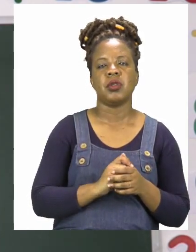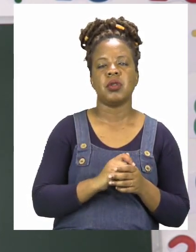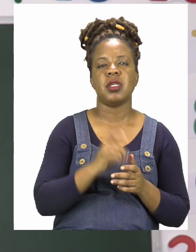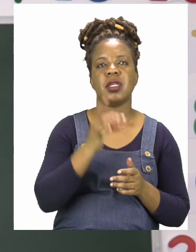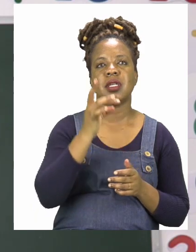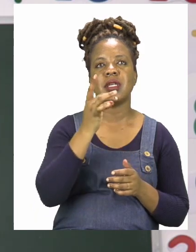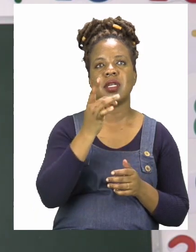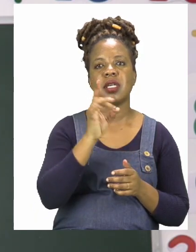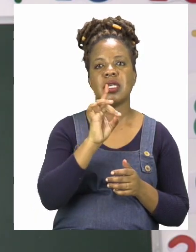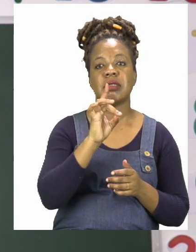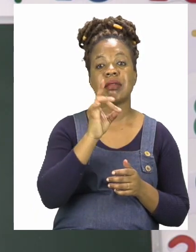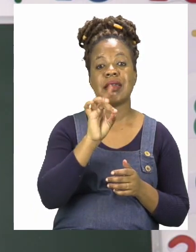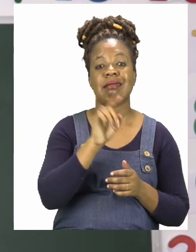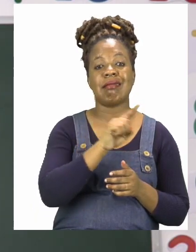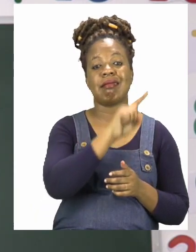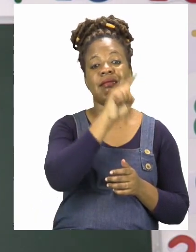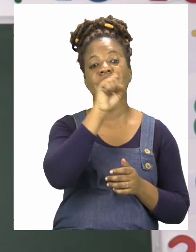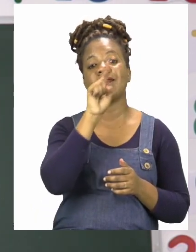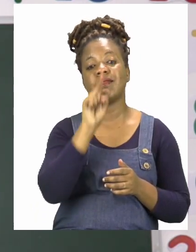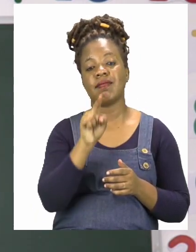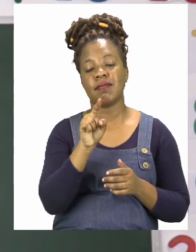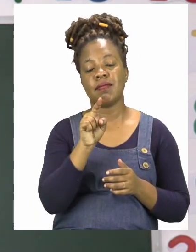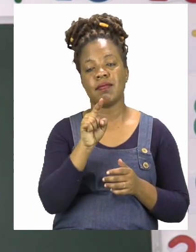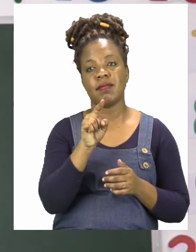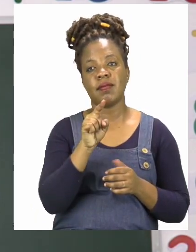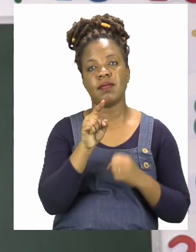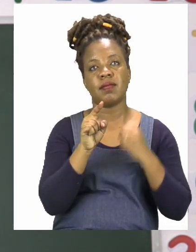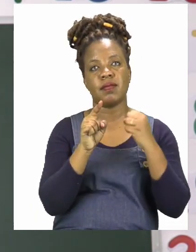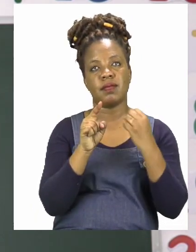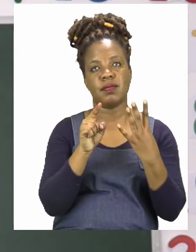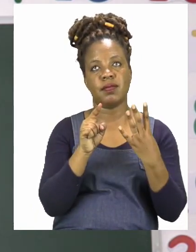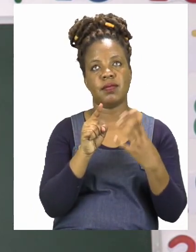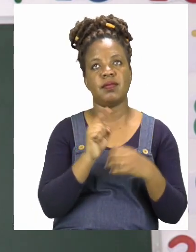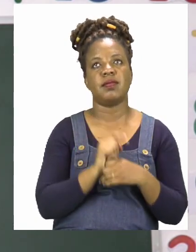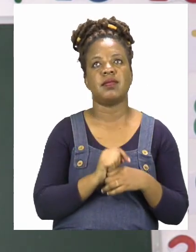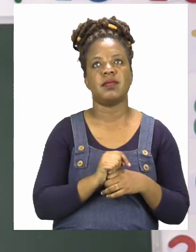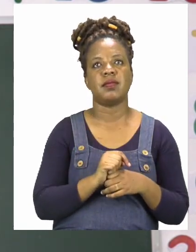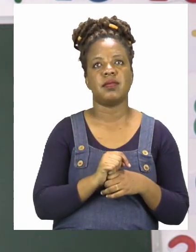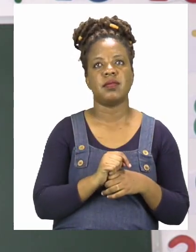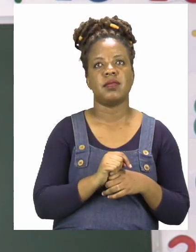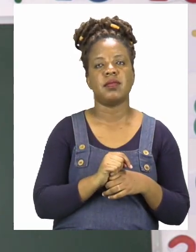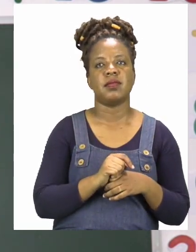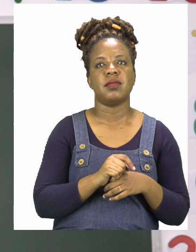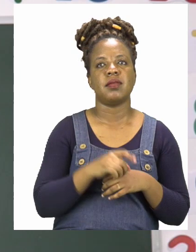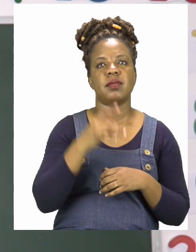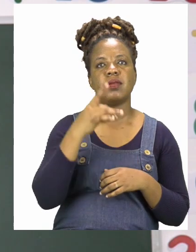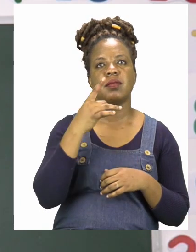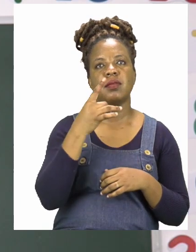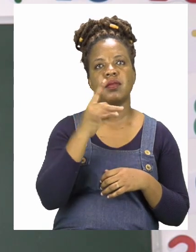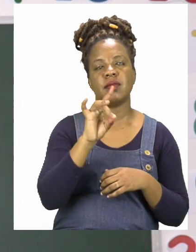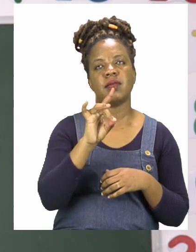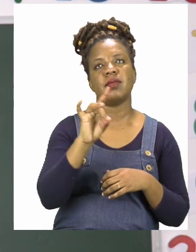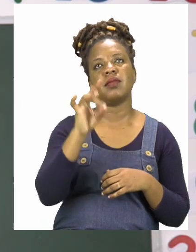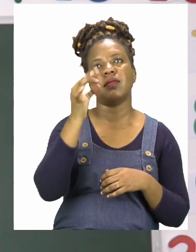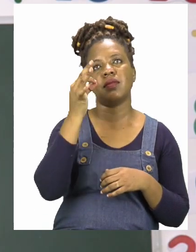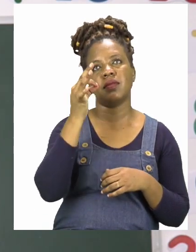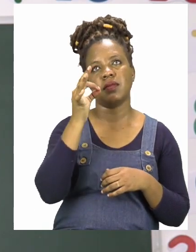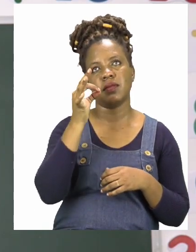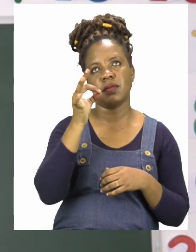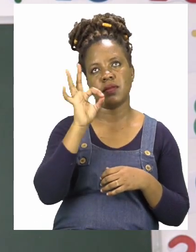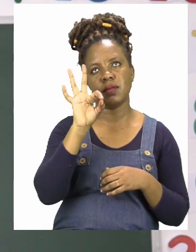jump 1 to the next number, and the next number is